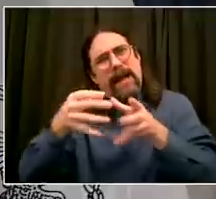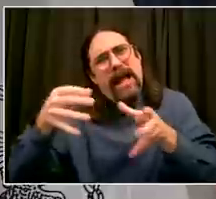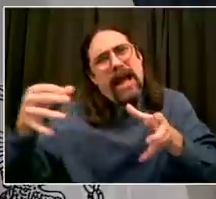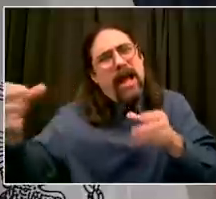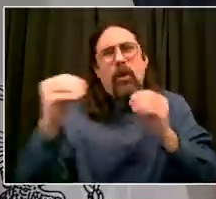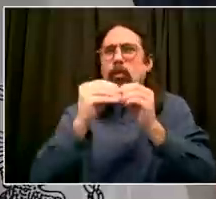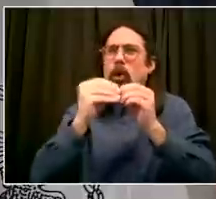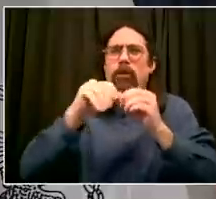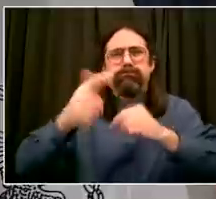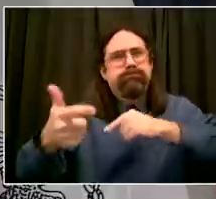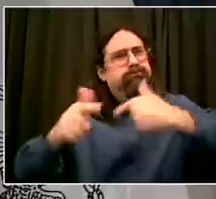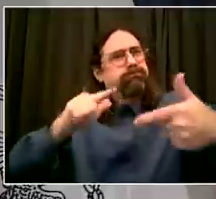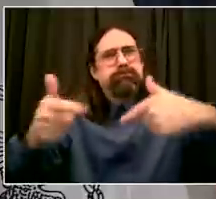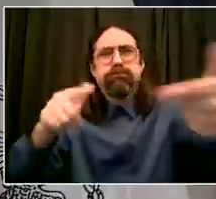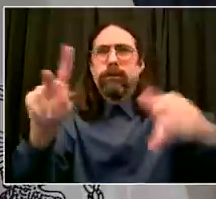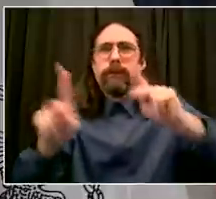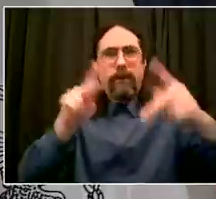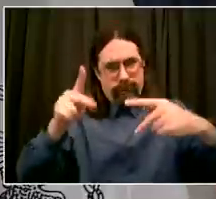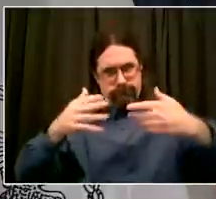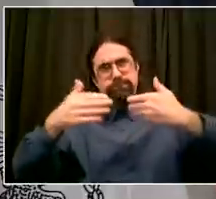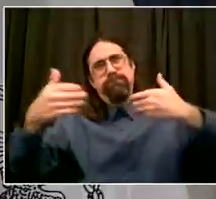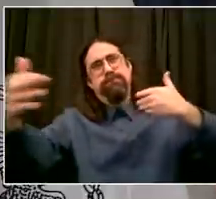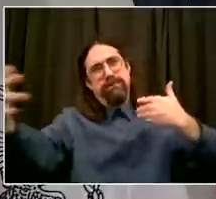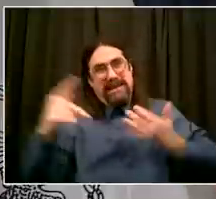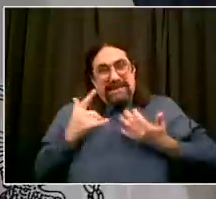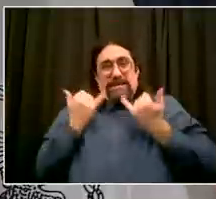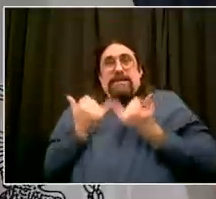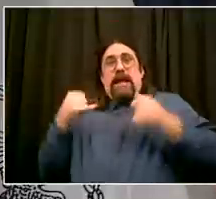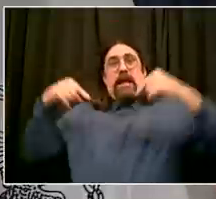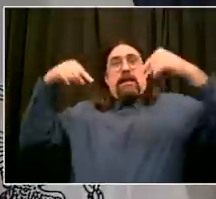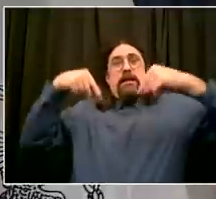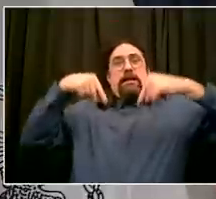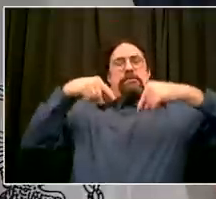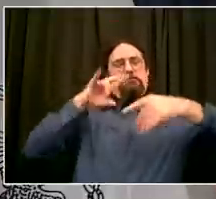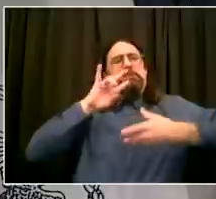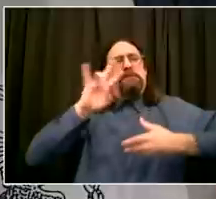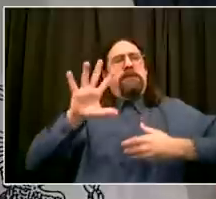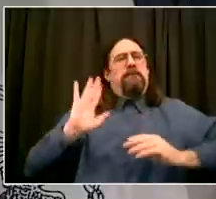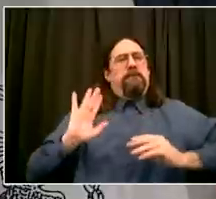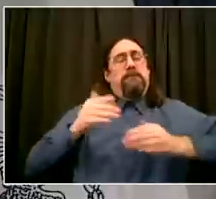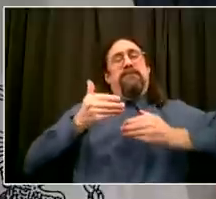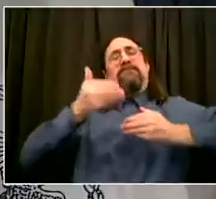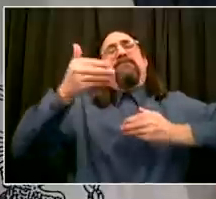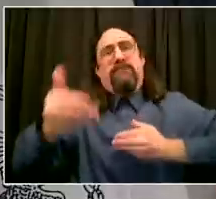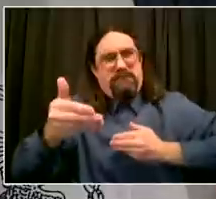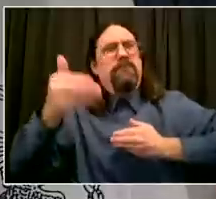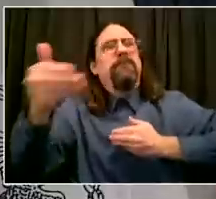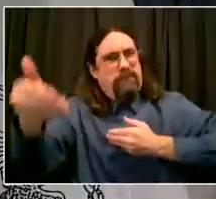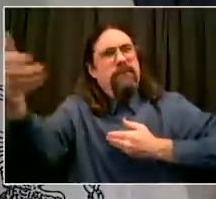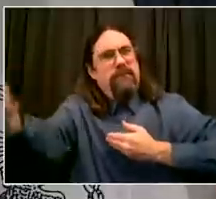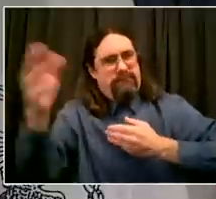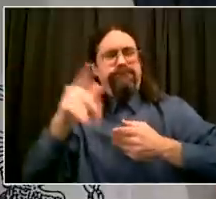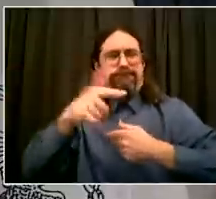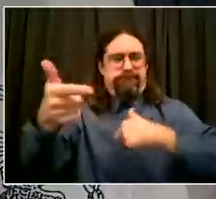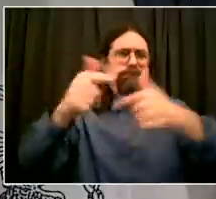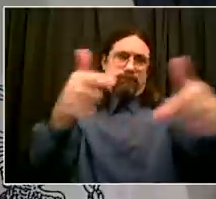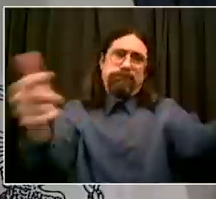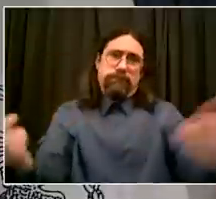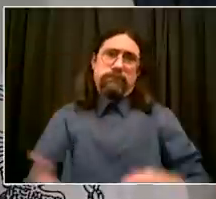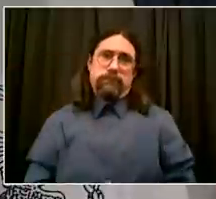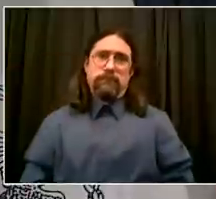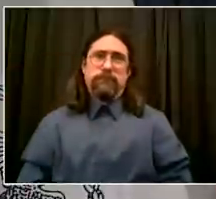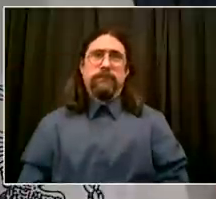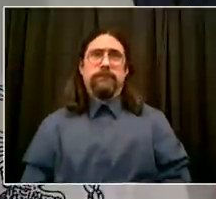armed protests are being planned in all 50 states around Joe Biden's inauguration. Can you say if the city has gotten